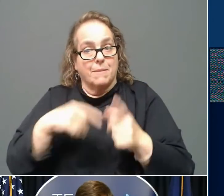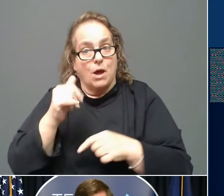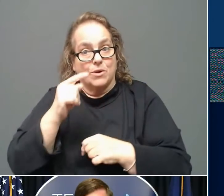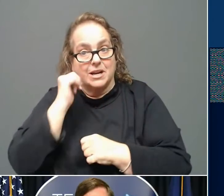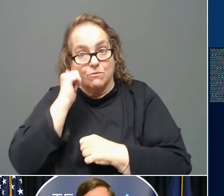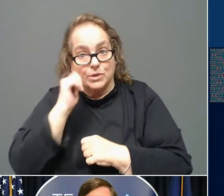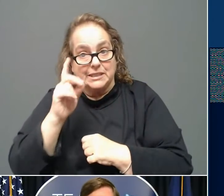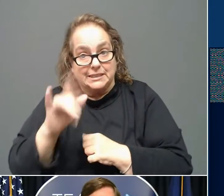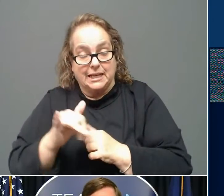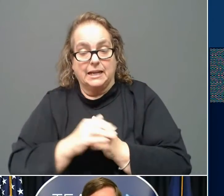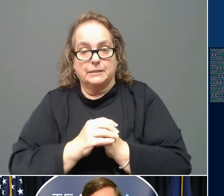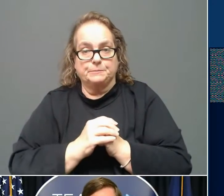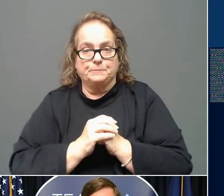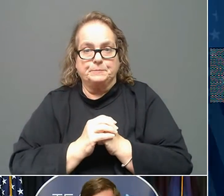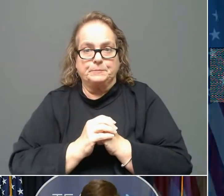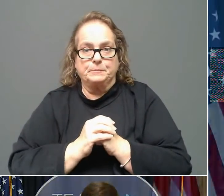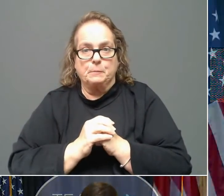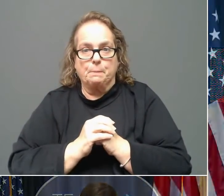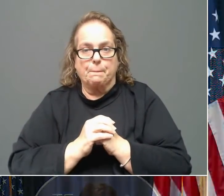All right.